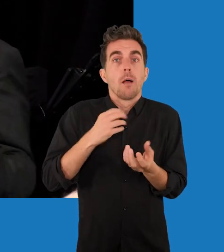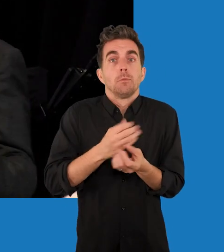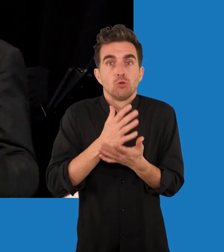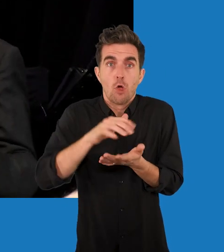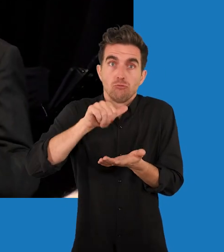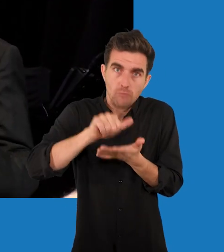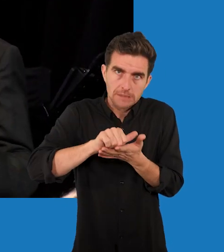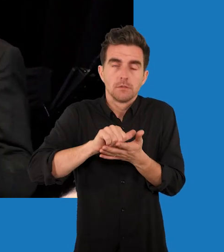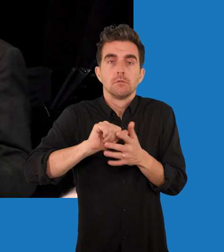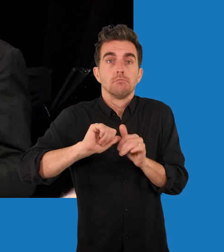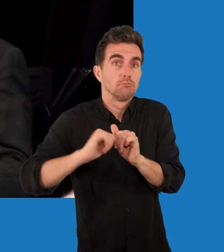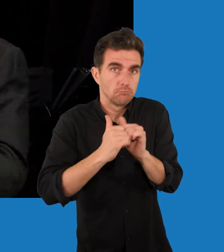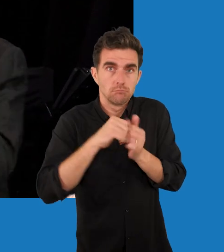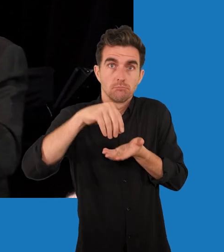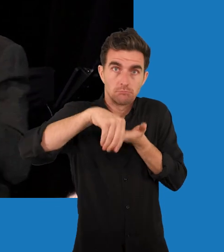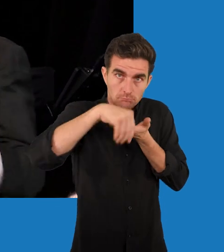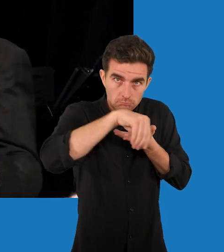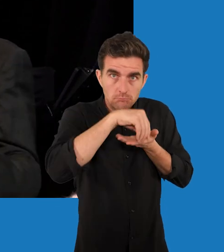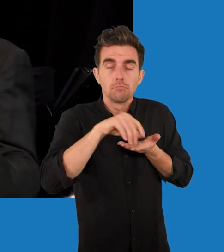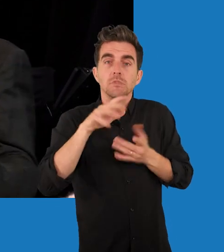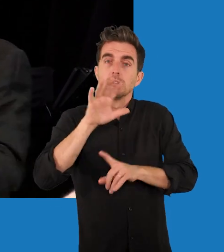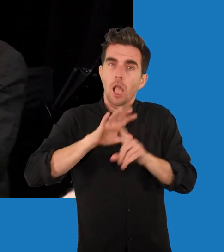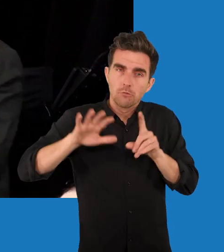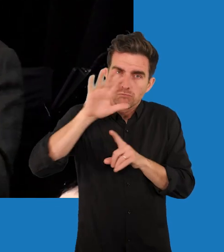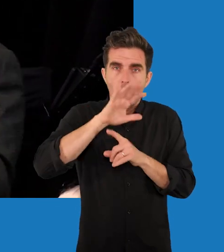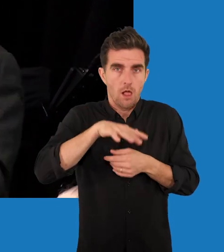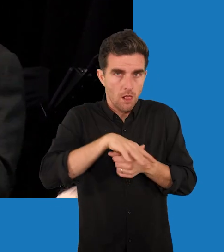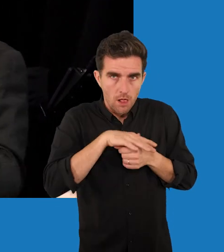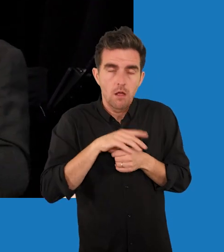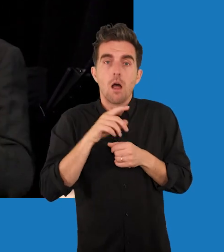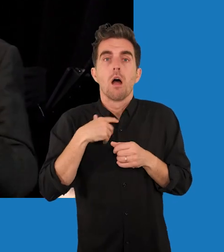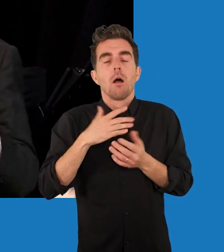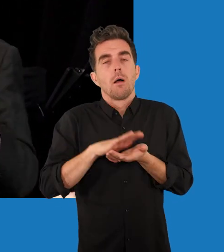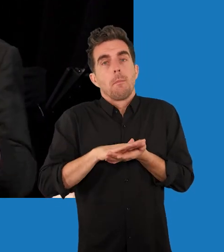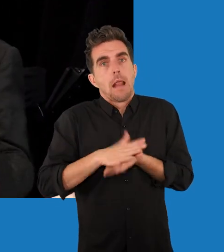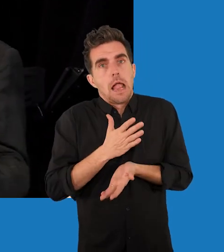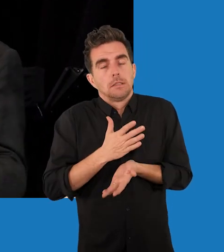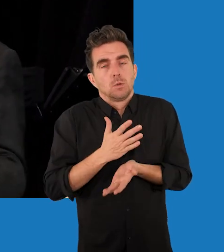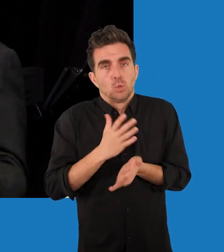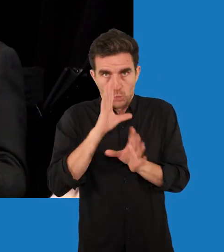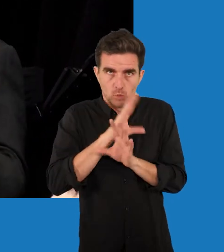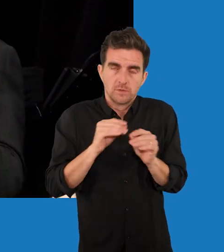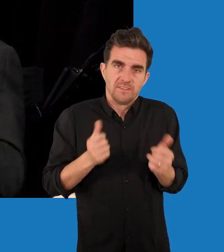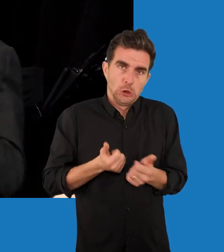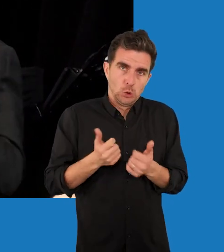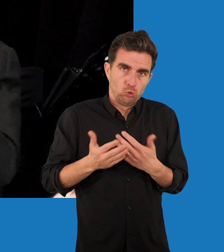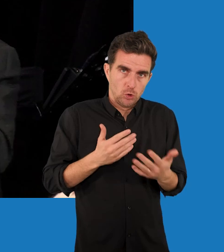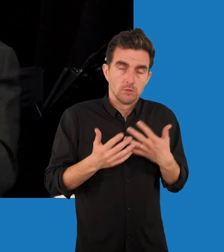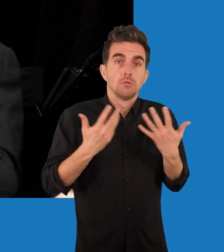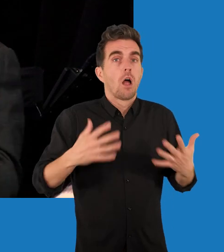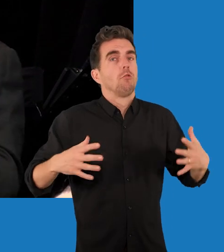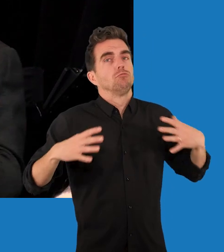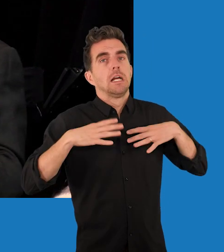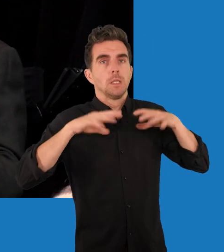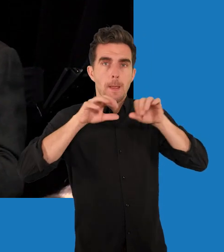sure all the right commercial agreements were in place, both at a national level and at a local level. So I'm pleased to say that's been sorted. And now we're